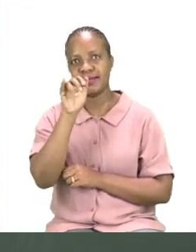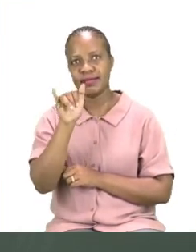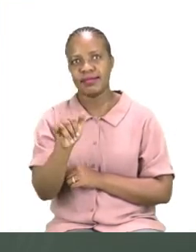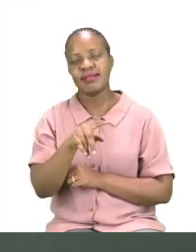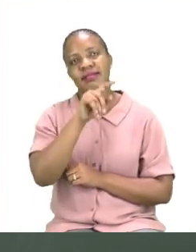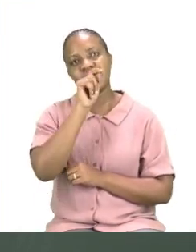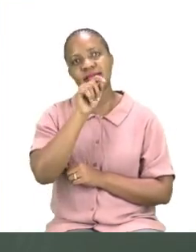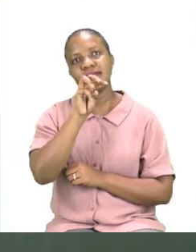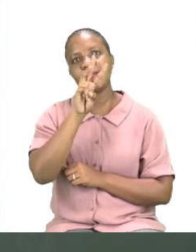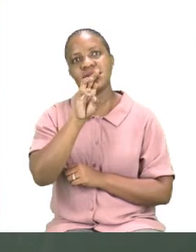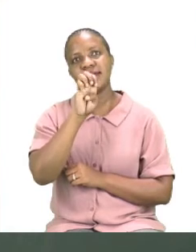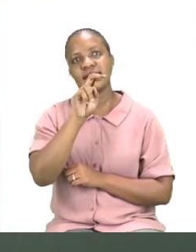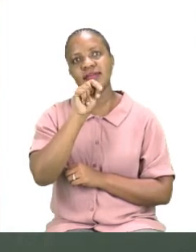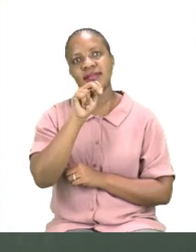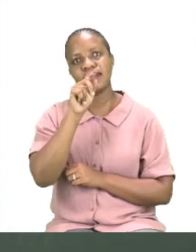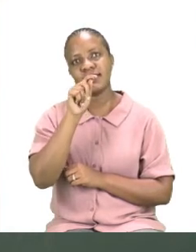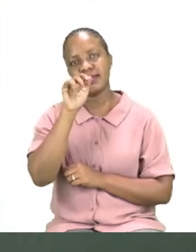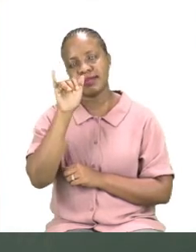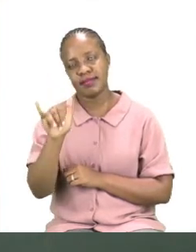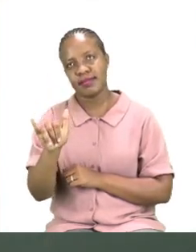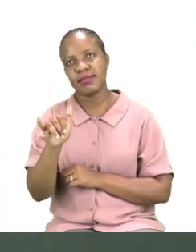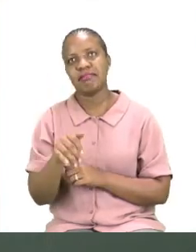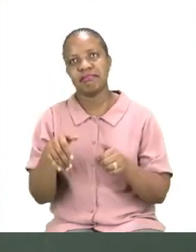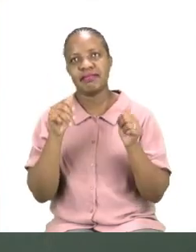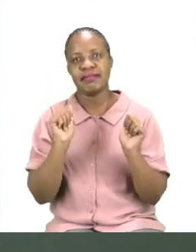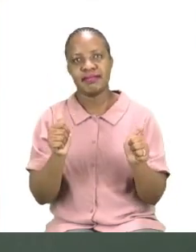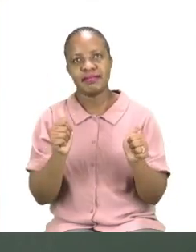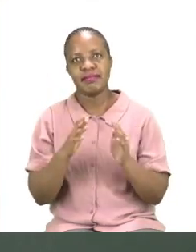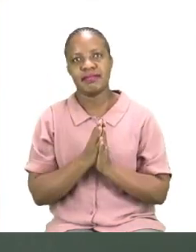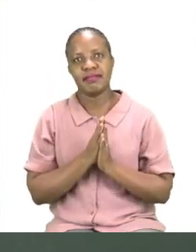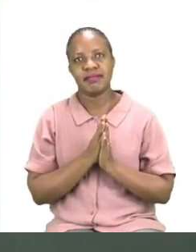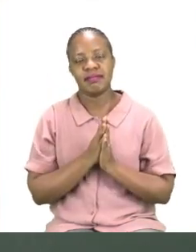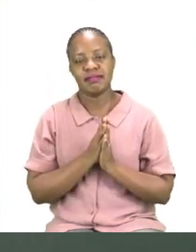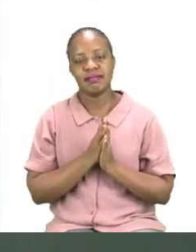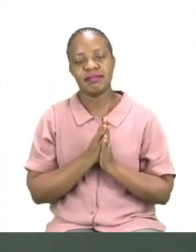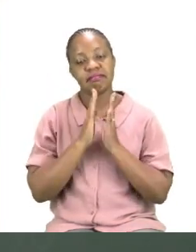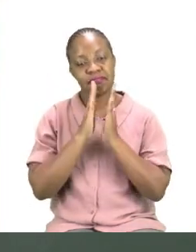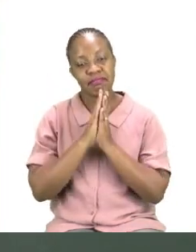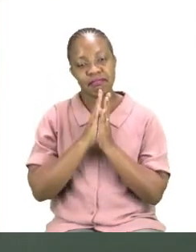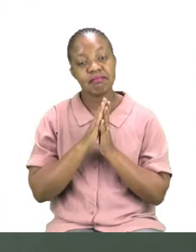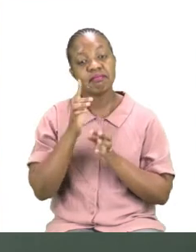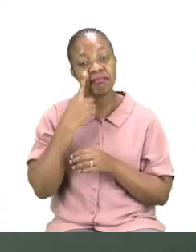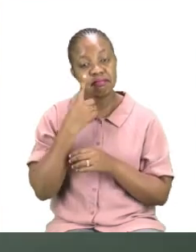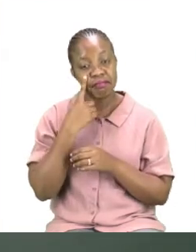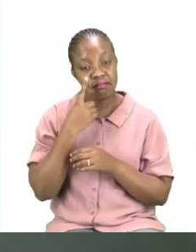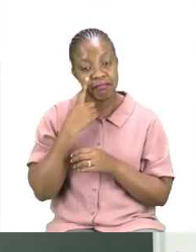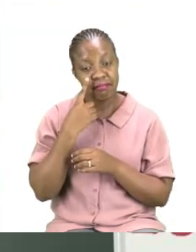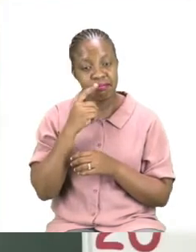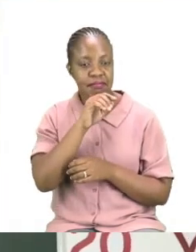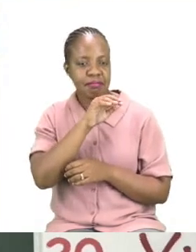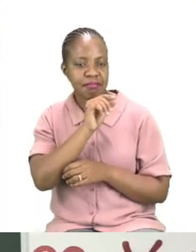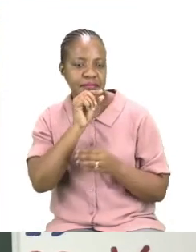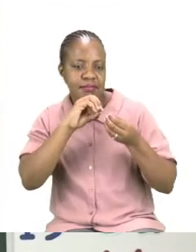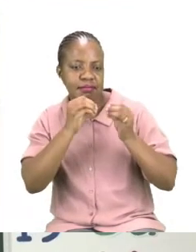20. Well done. So please make sure that you check the spelling before you write it